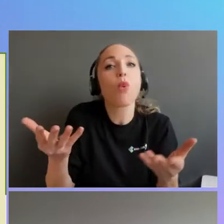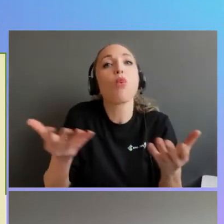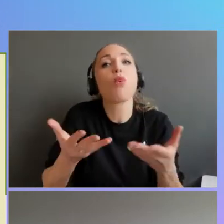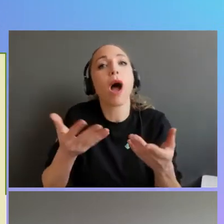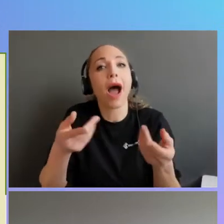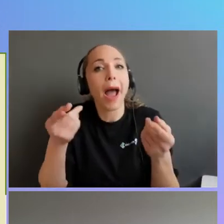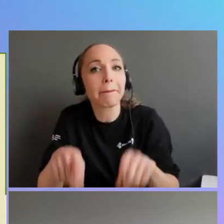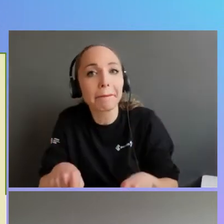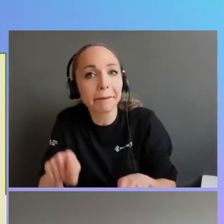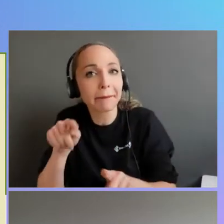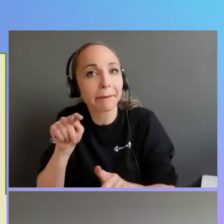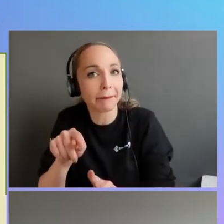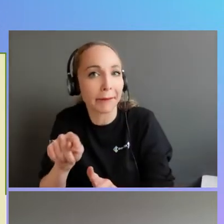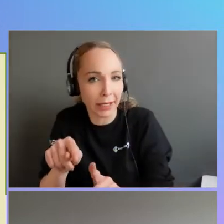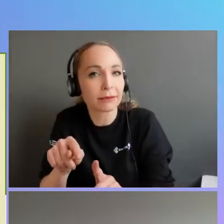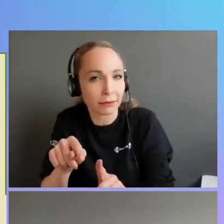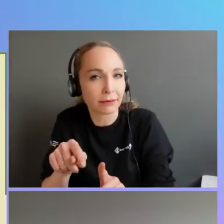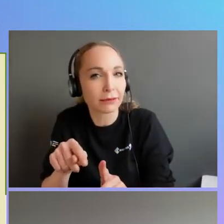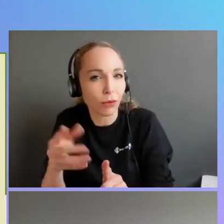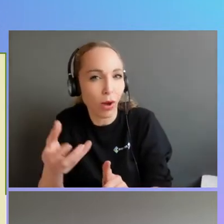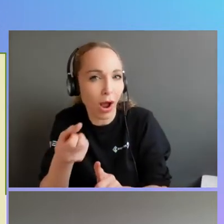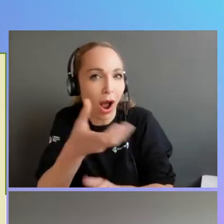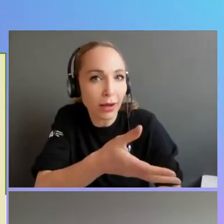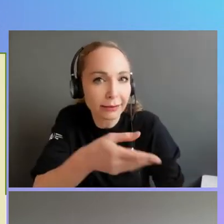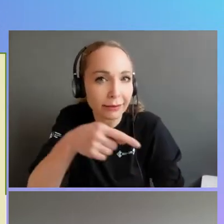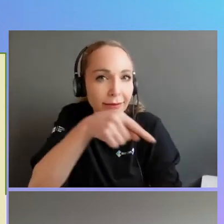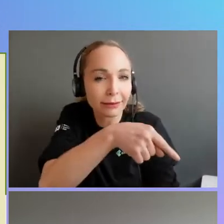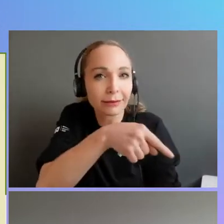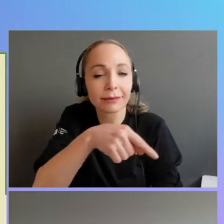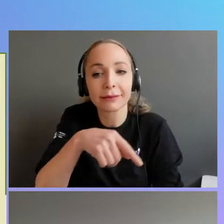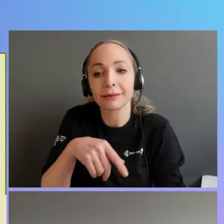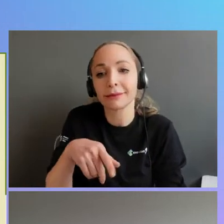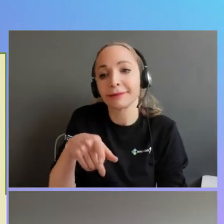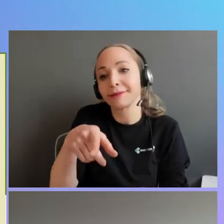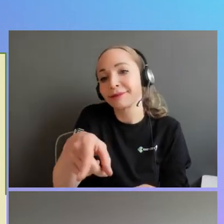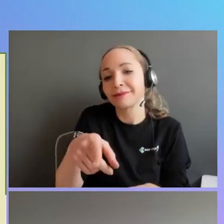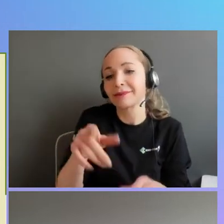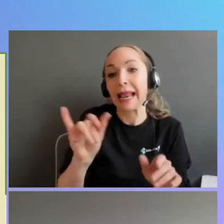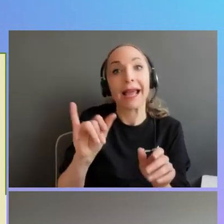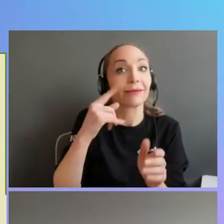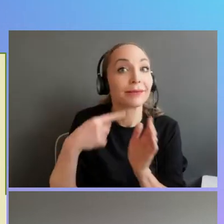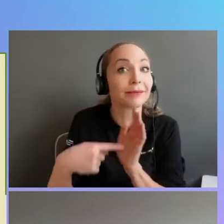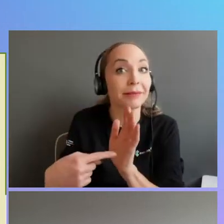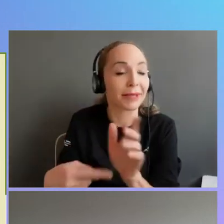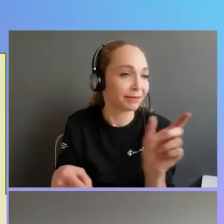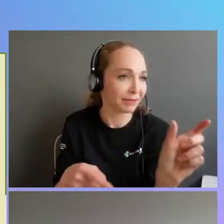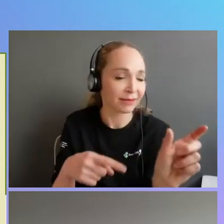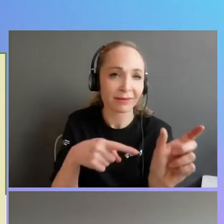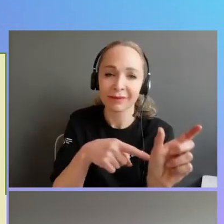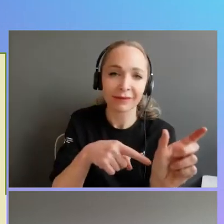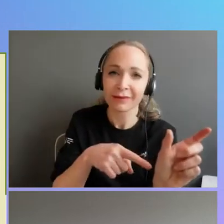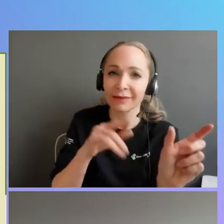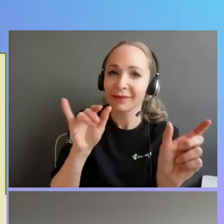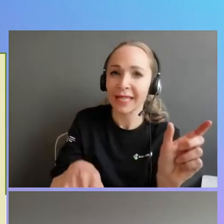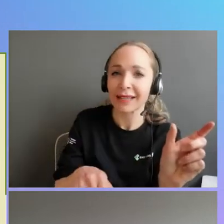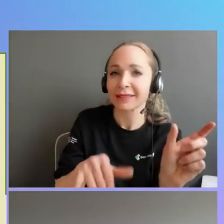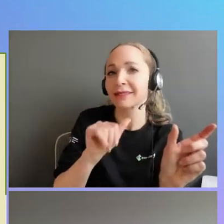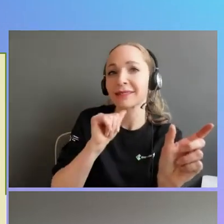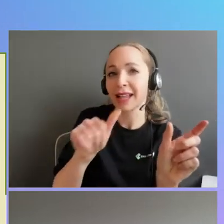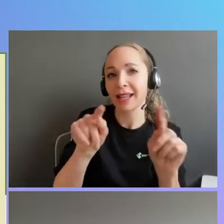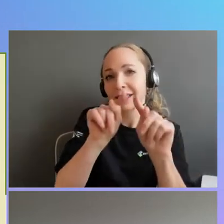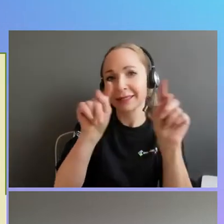Now, this here isn't an example template code. These are the exact selectors